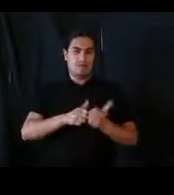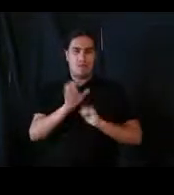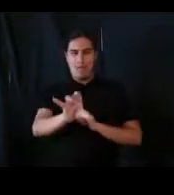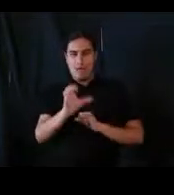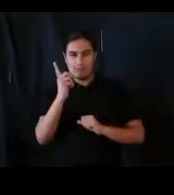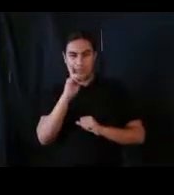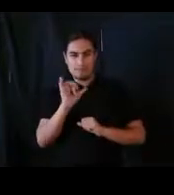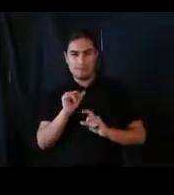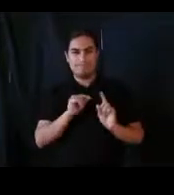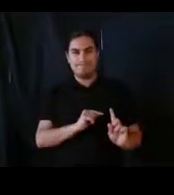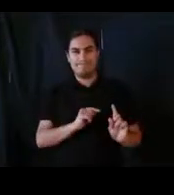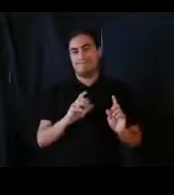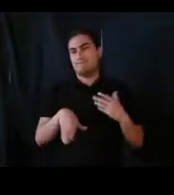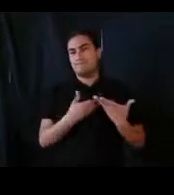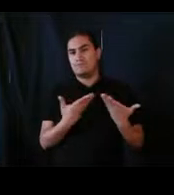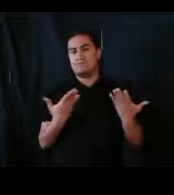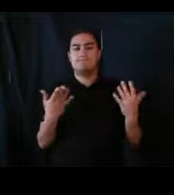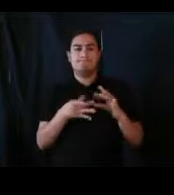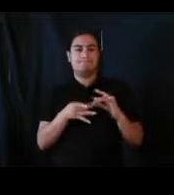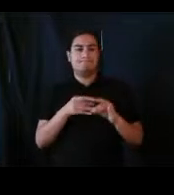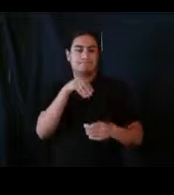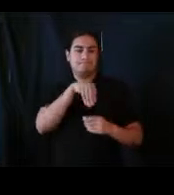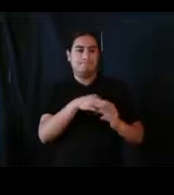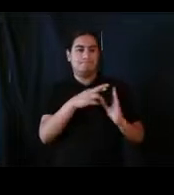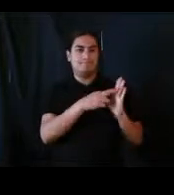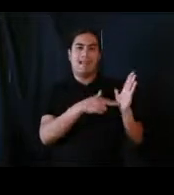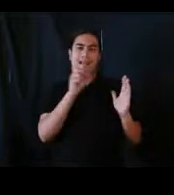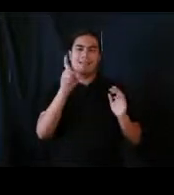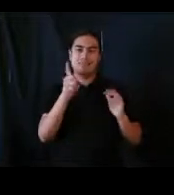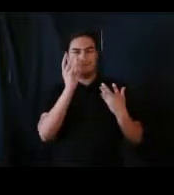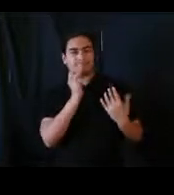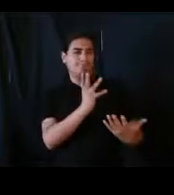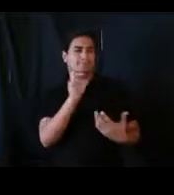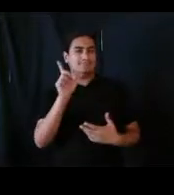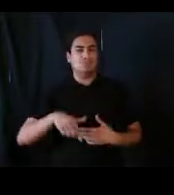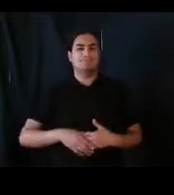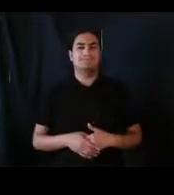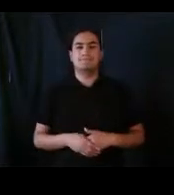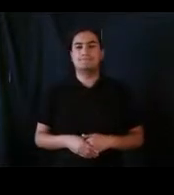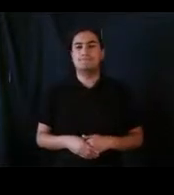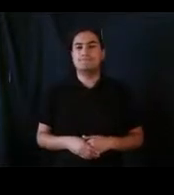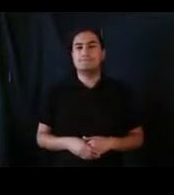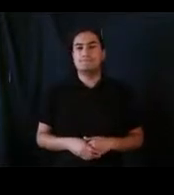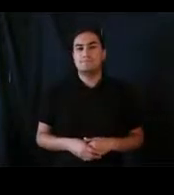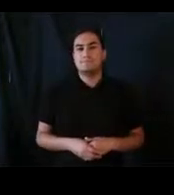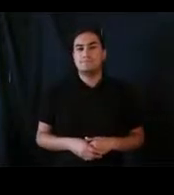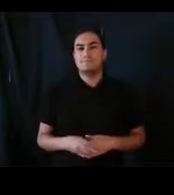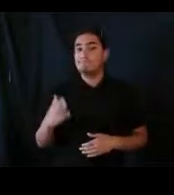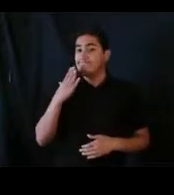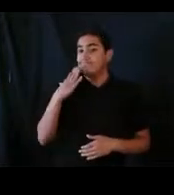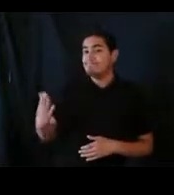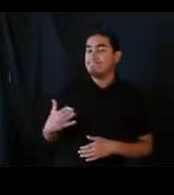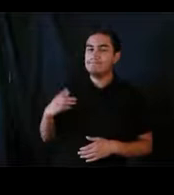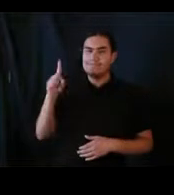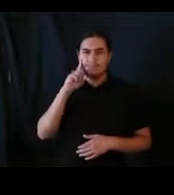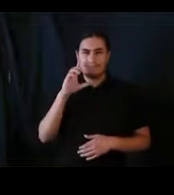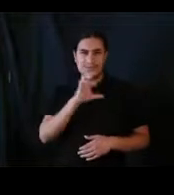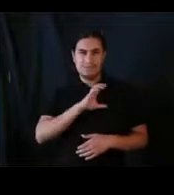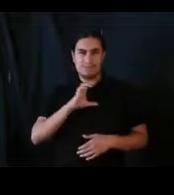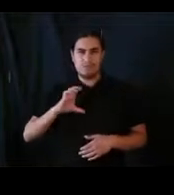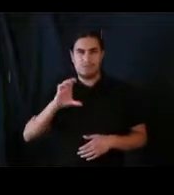specific specifically are aren't called out in the guidelines i'm happy to follow up on that with you thank you i think commissioner